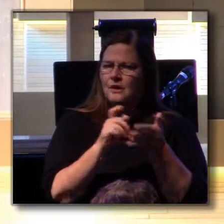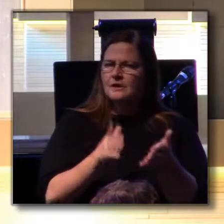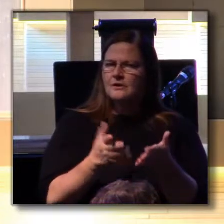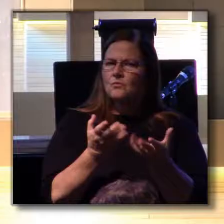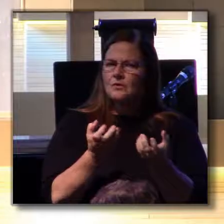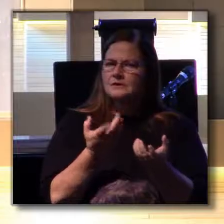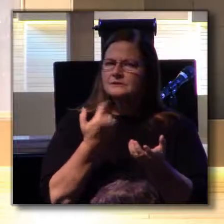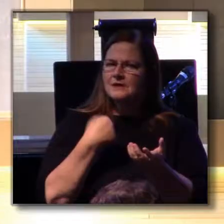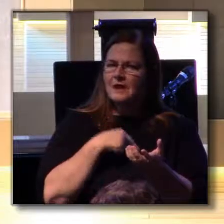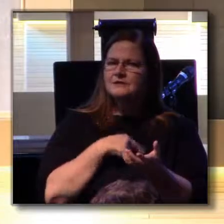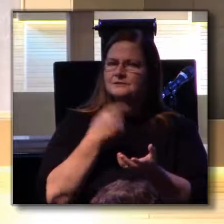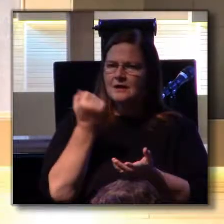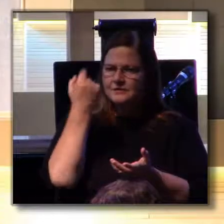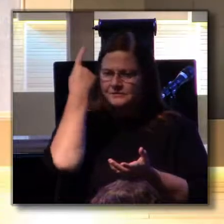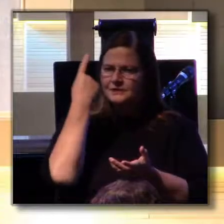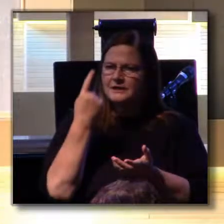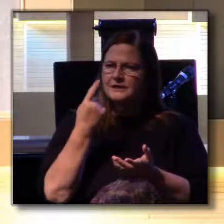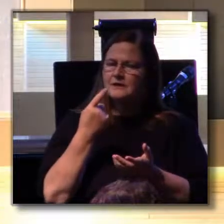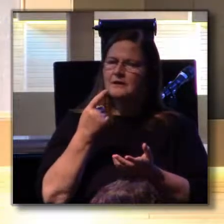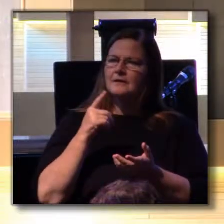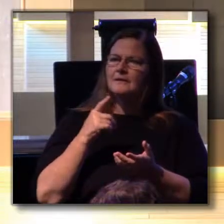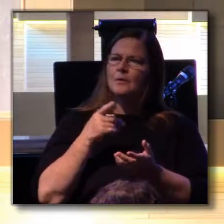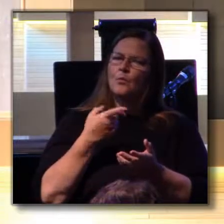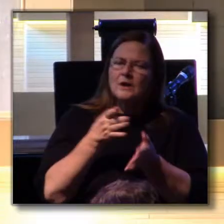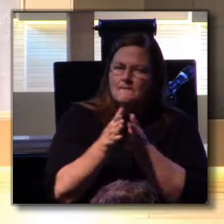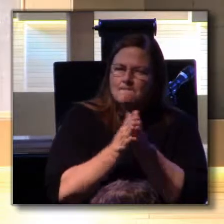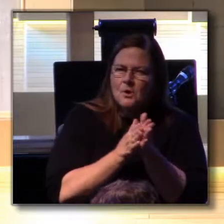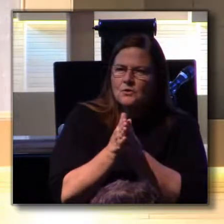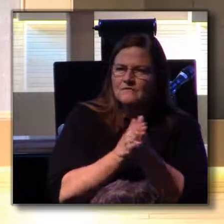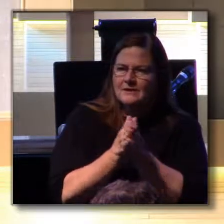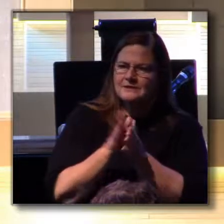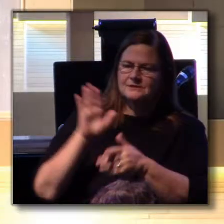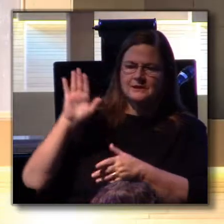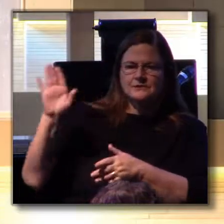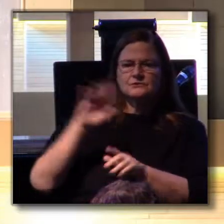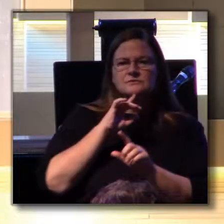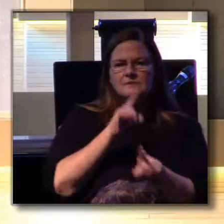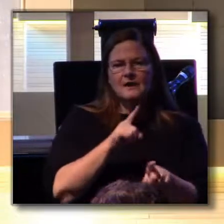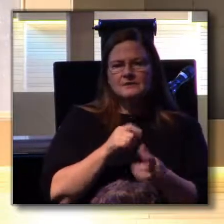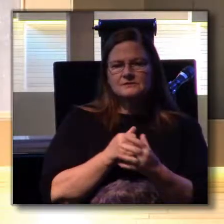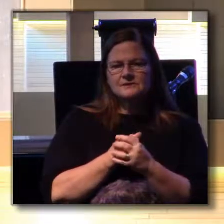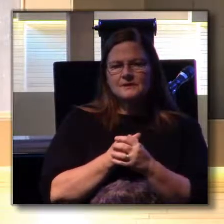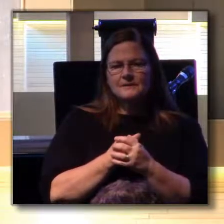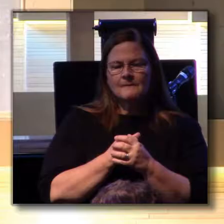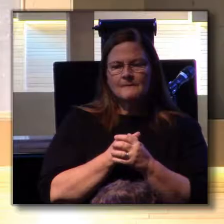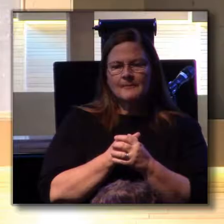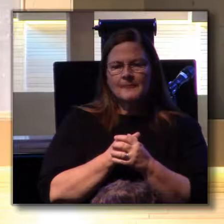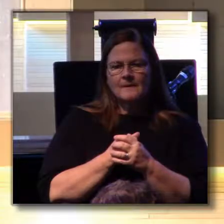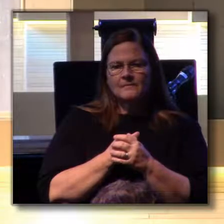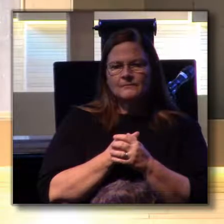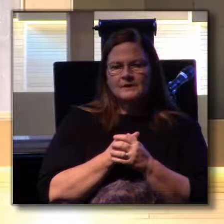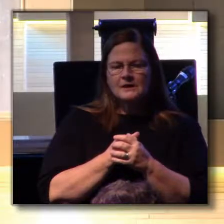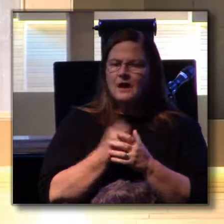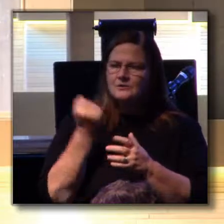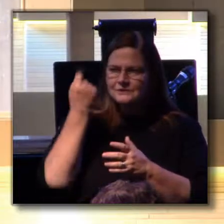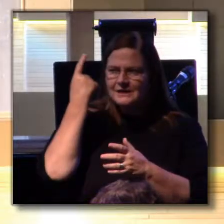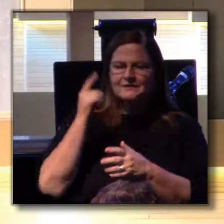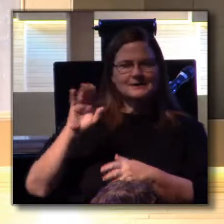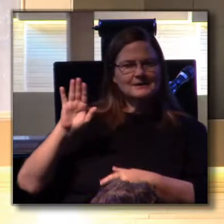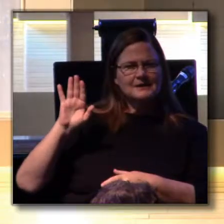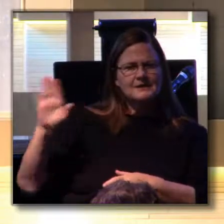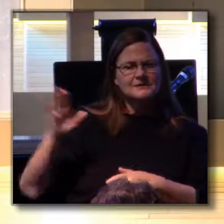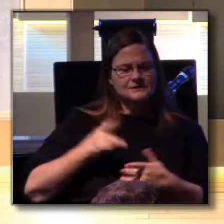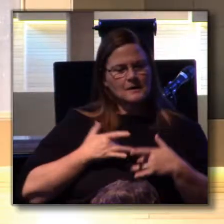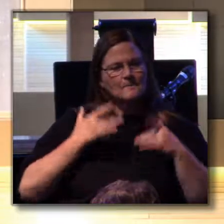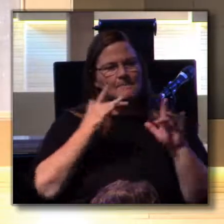Yeshua's response to this young man. He wants us to understand that it is his love, his